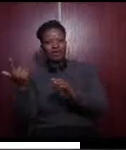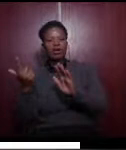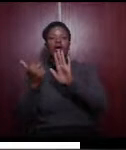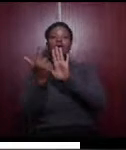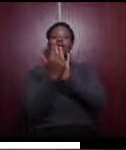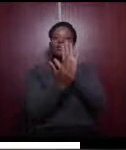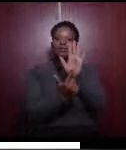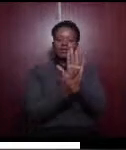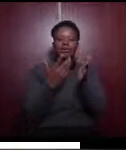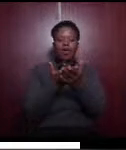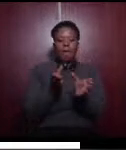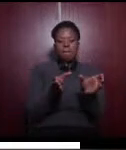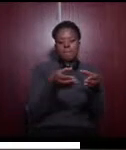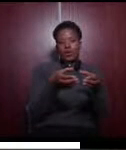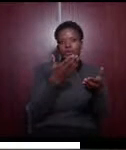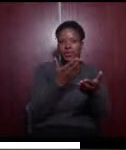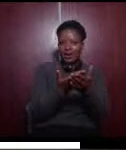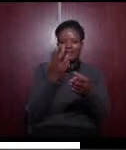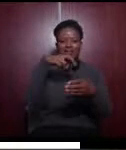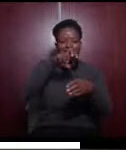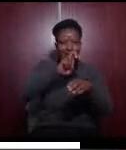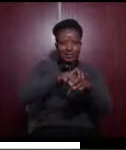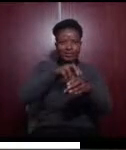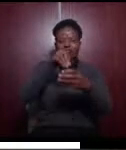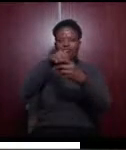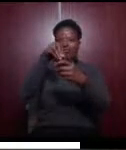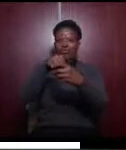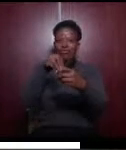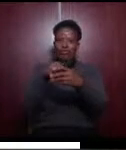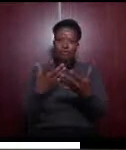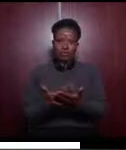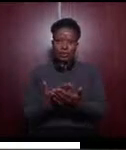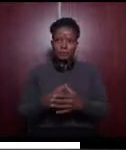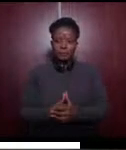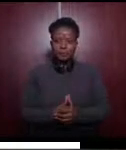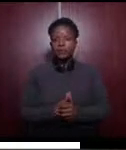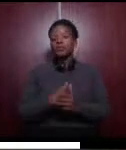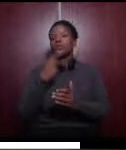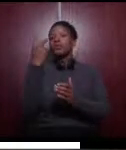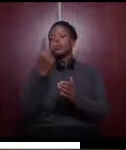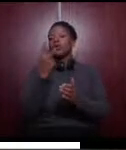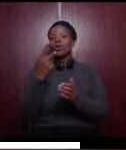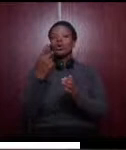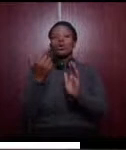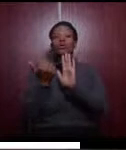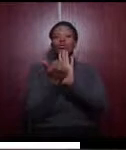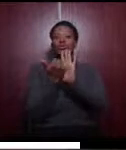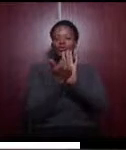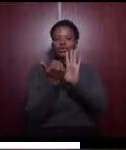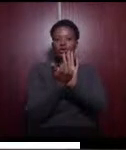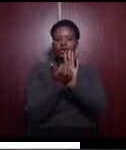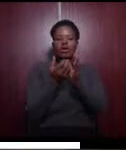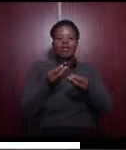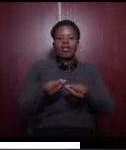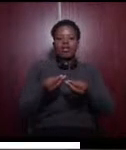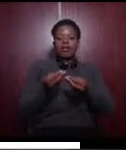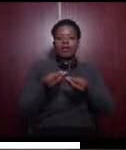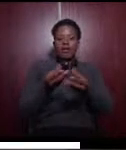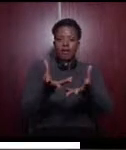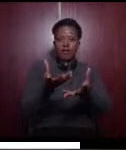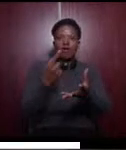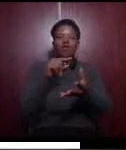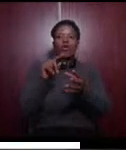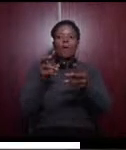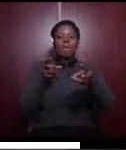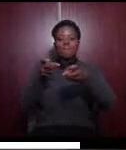to. Clause 5 of the bill seeks to amend section 22 of the Principal Act, mainly to provide for the financial management and control